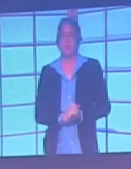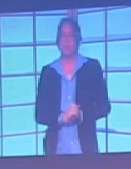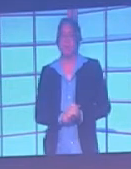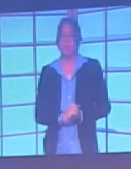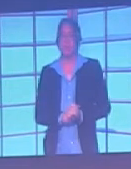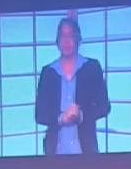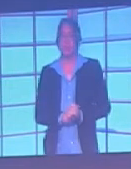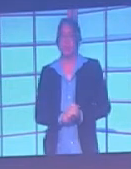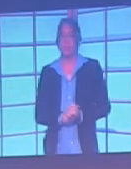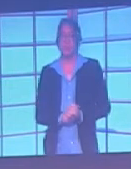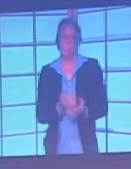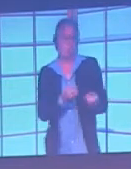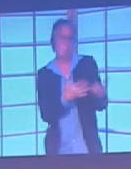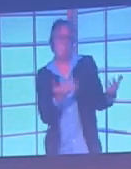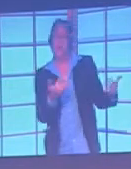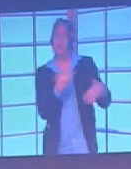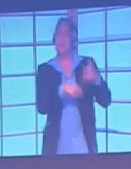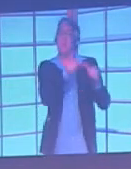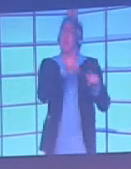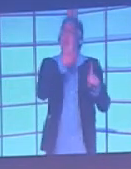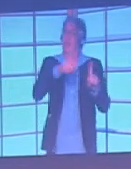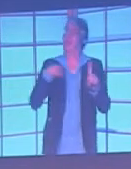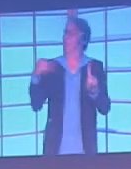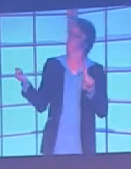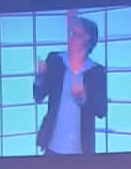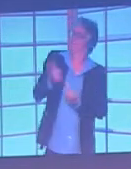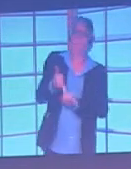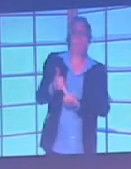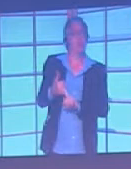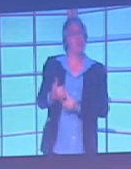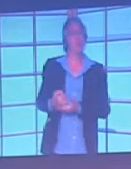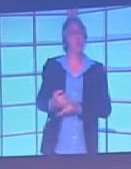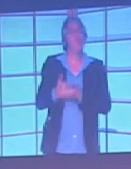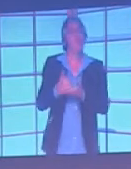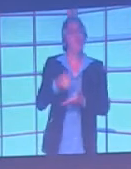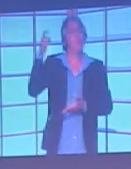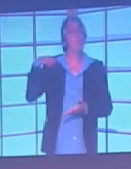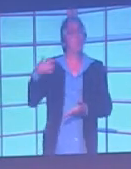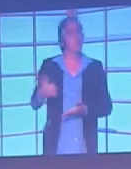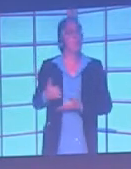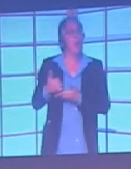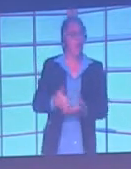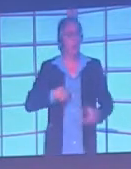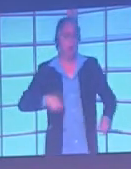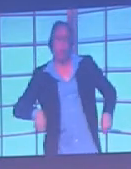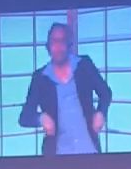person, and generally we worked very hard.